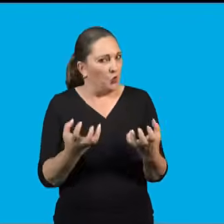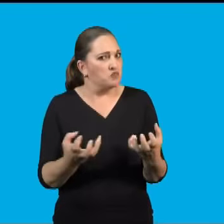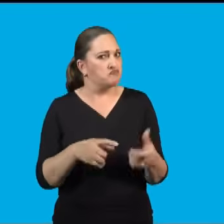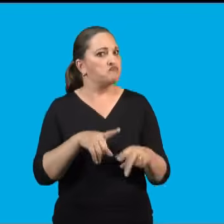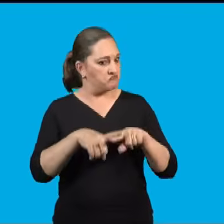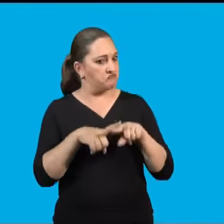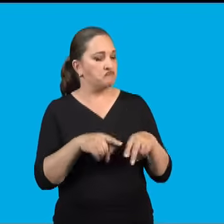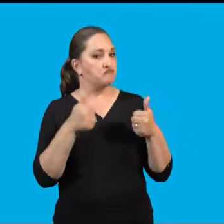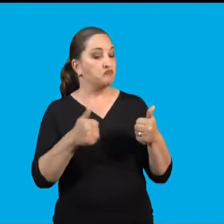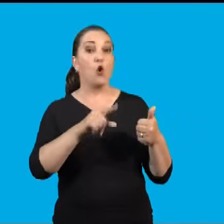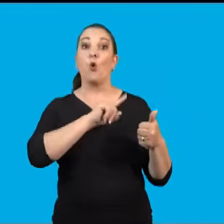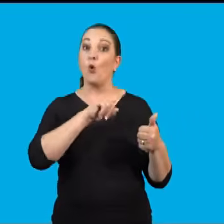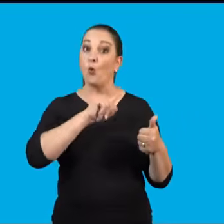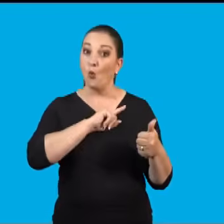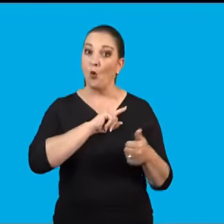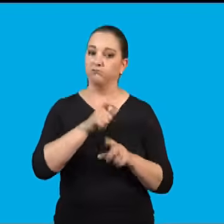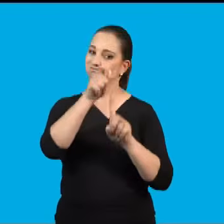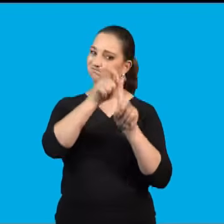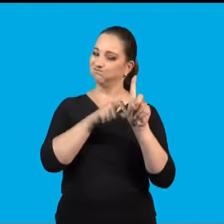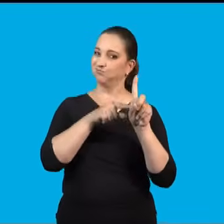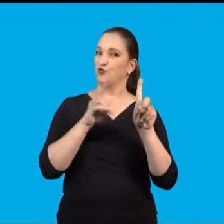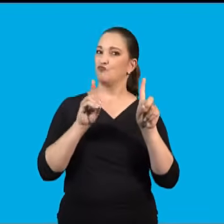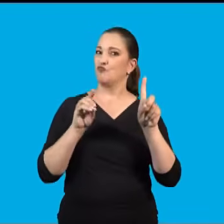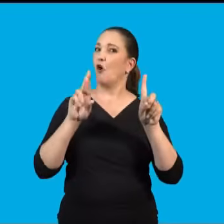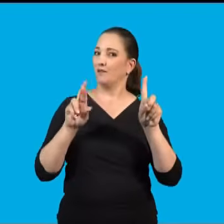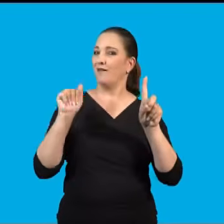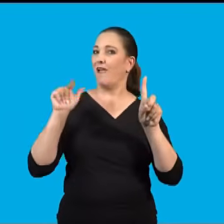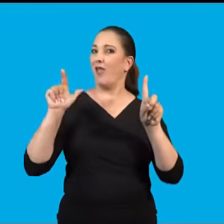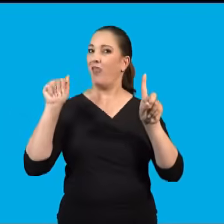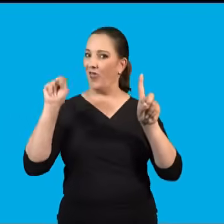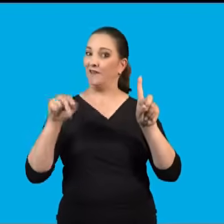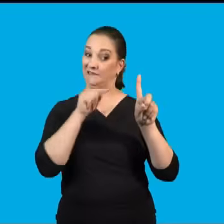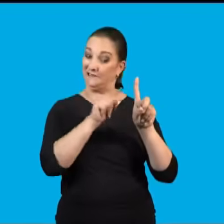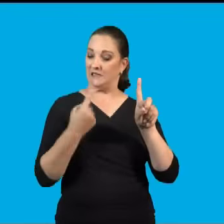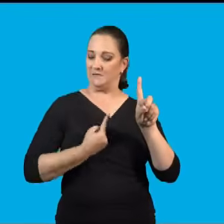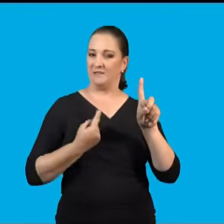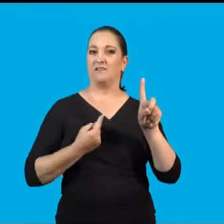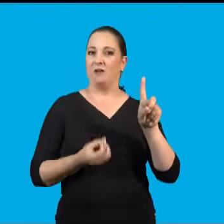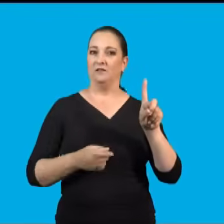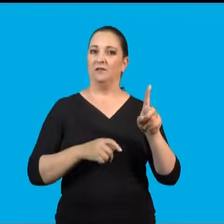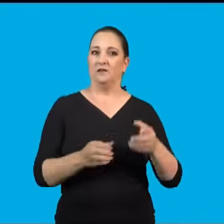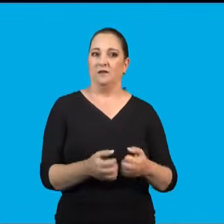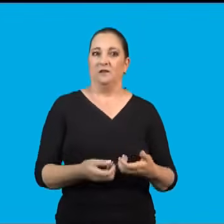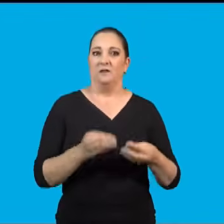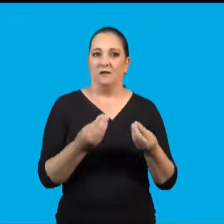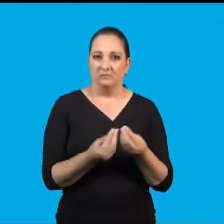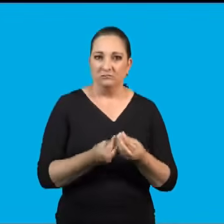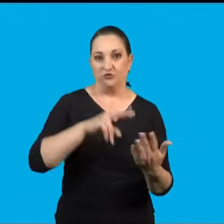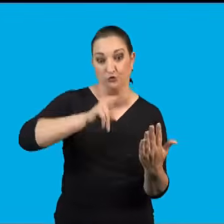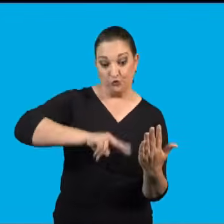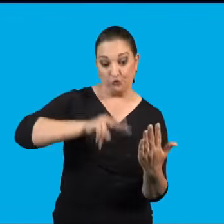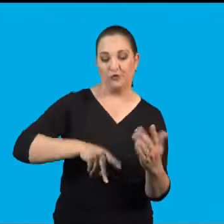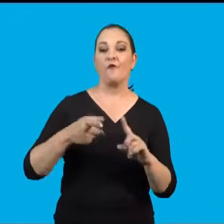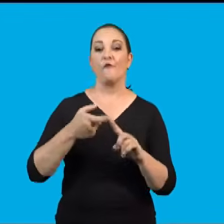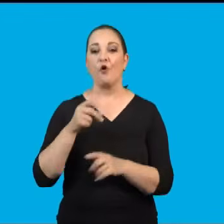because it was delivered by Dr. Alan Boesak. The caption tells you. Okay, and he was one of the leaders of the